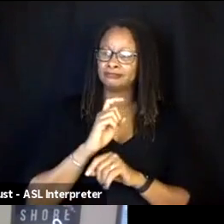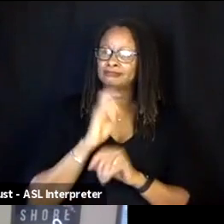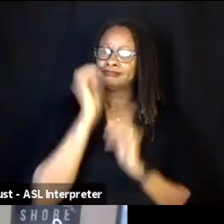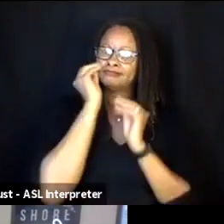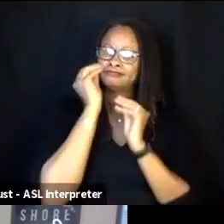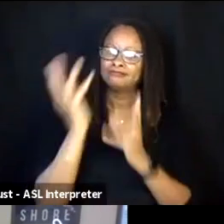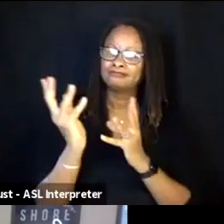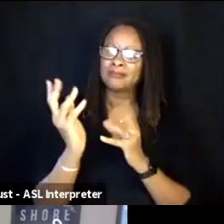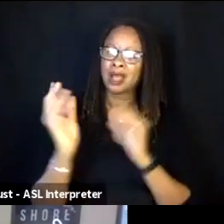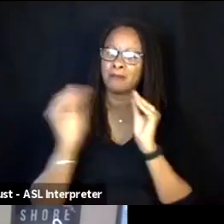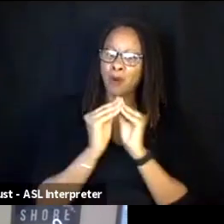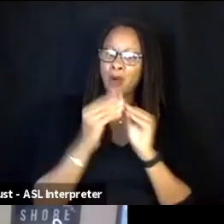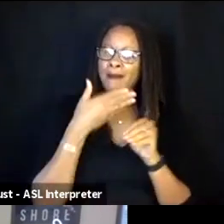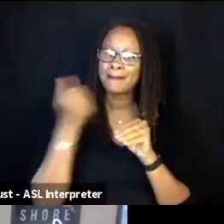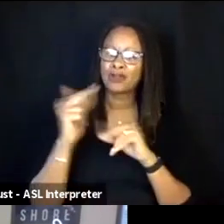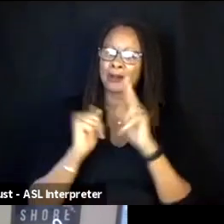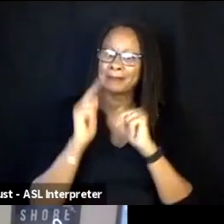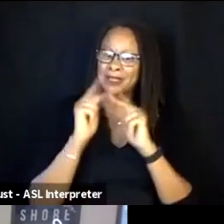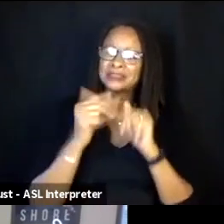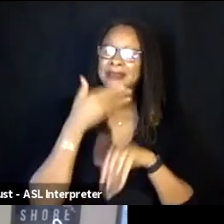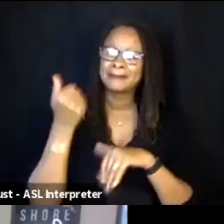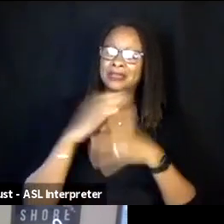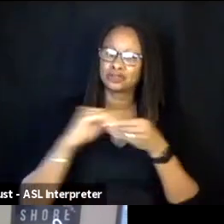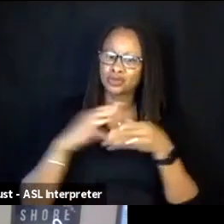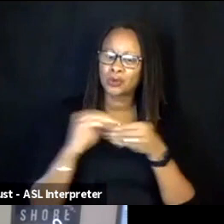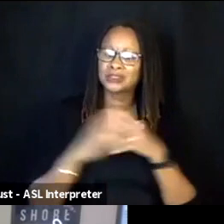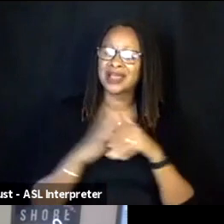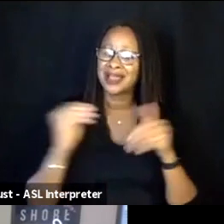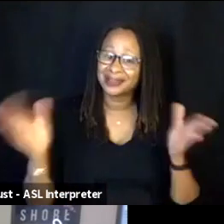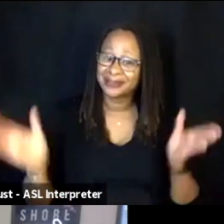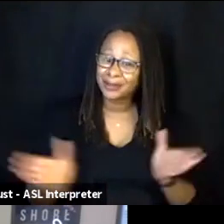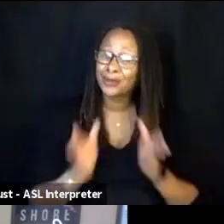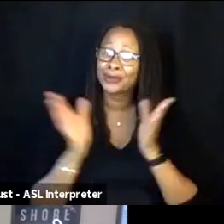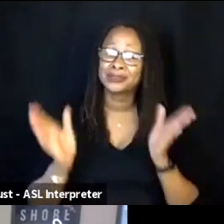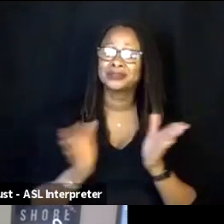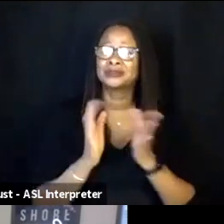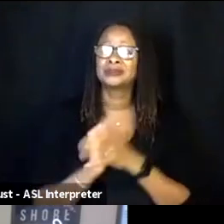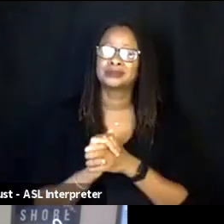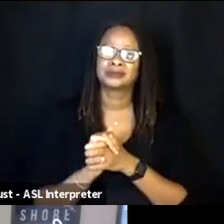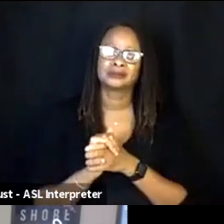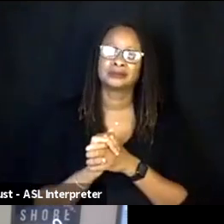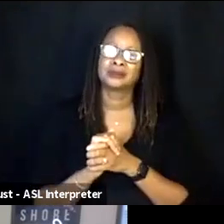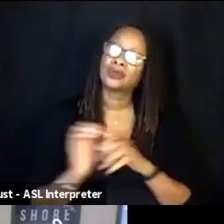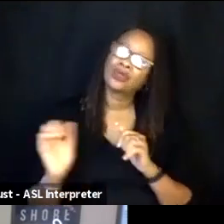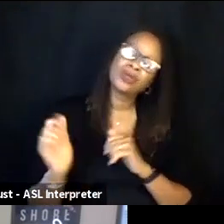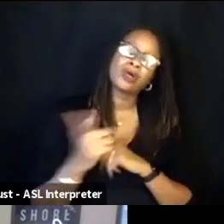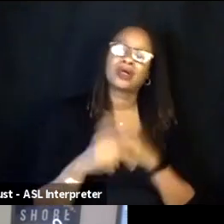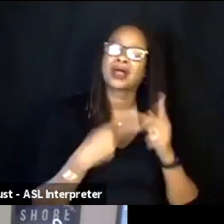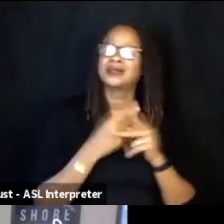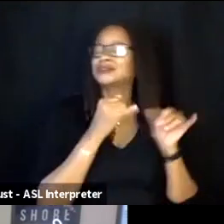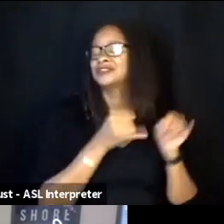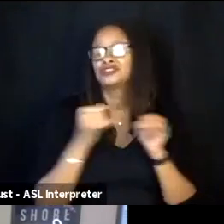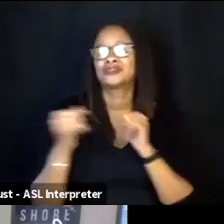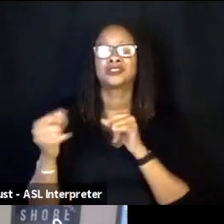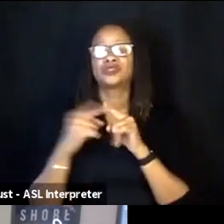stories, and encouraging all kinds of individuals to tell